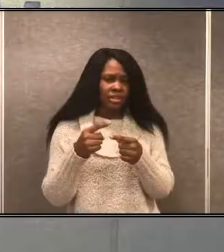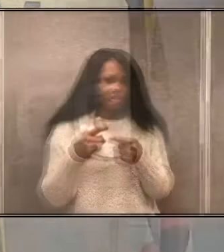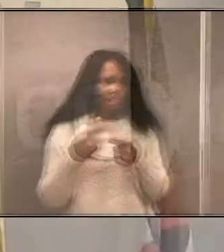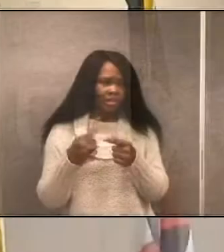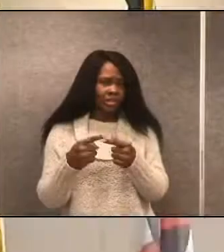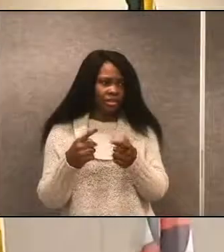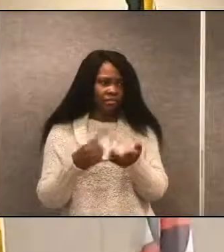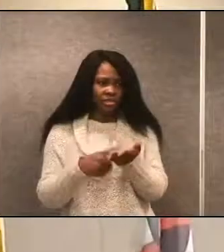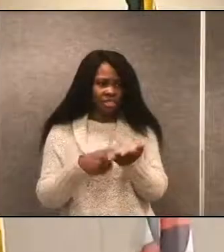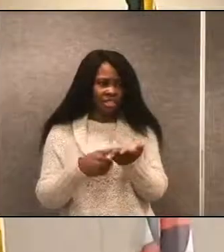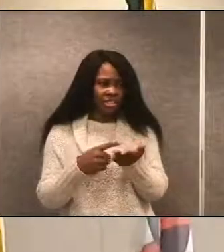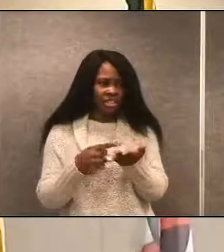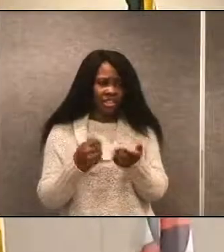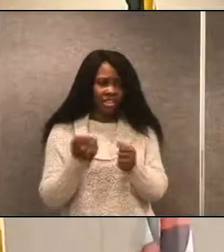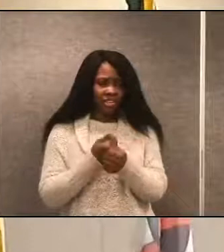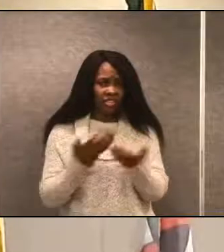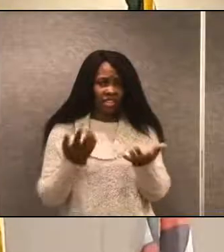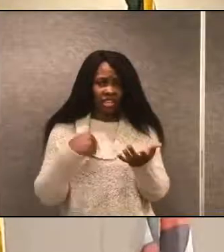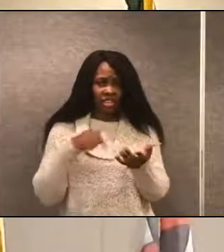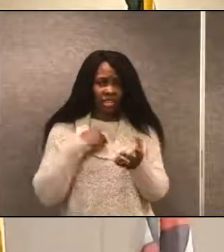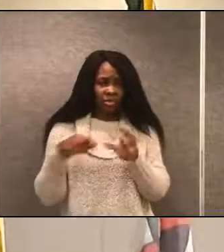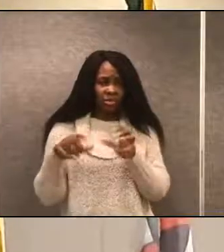a few months from now. Absolutely, Mayor.